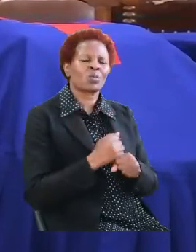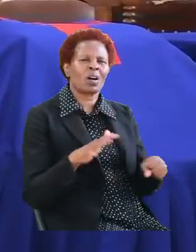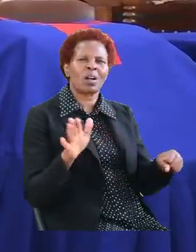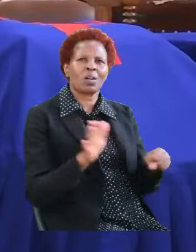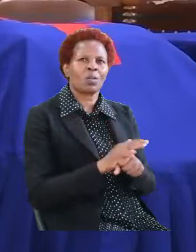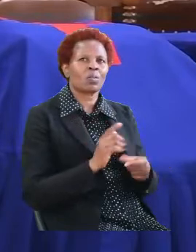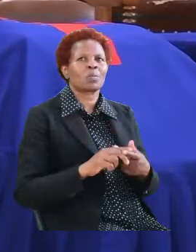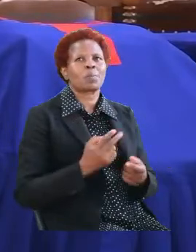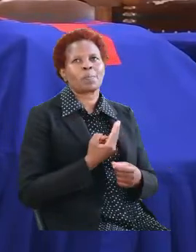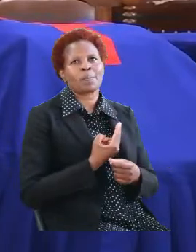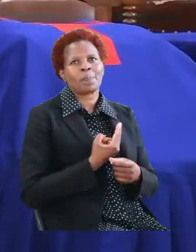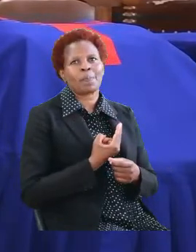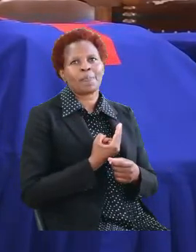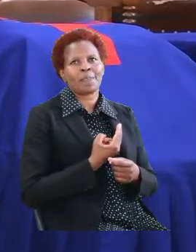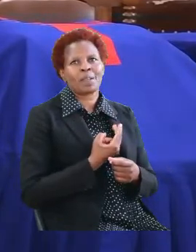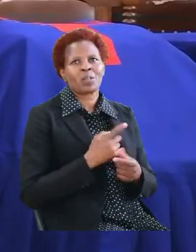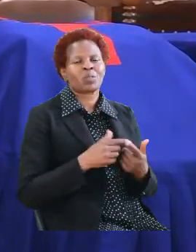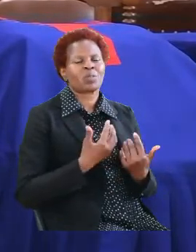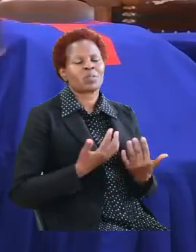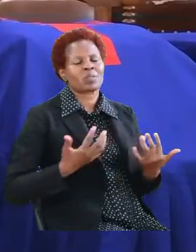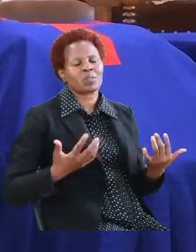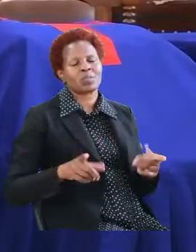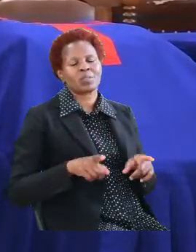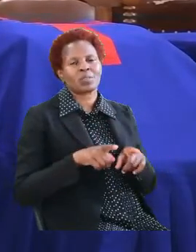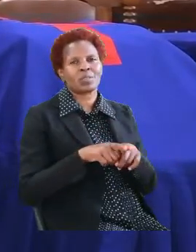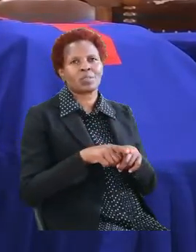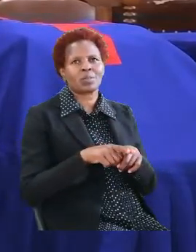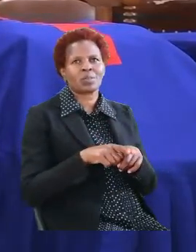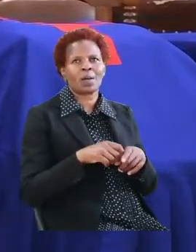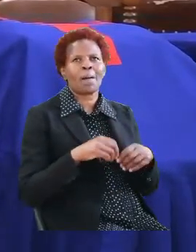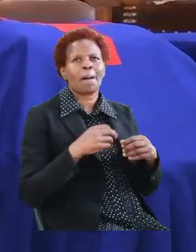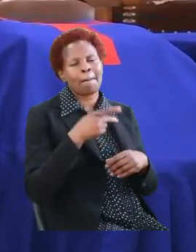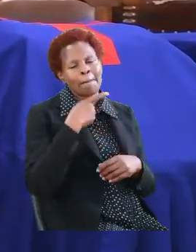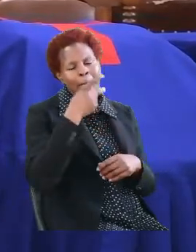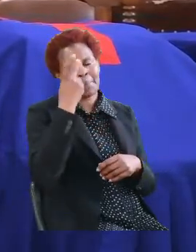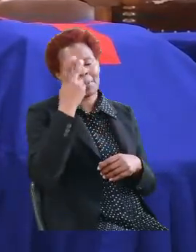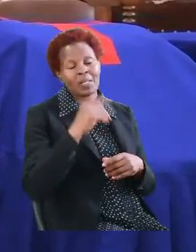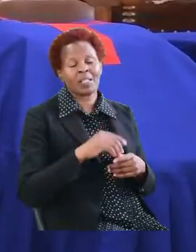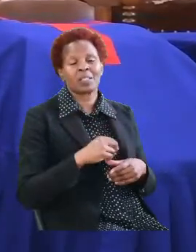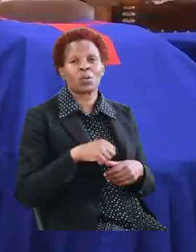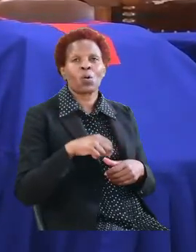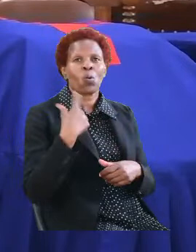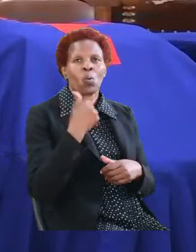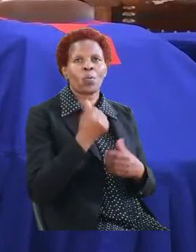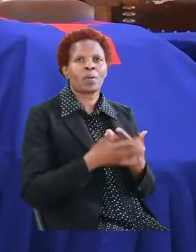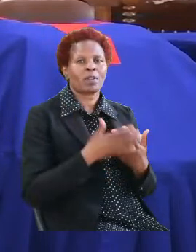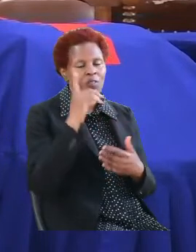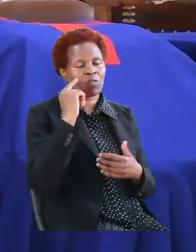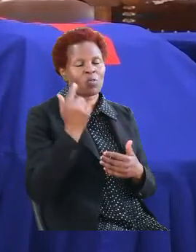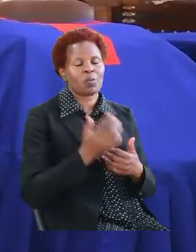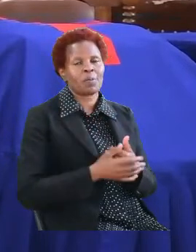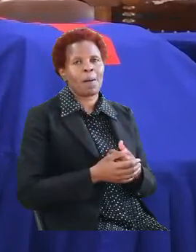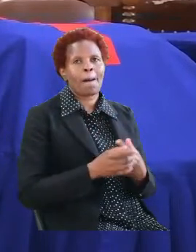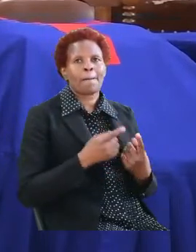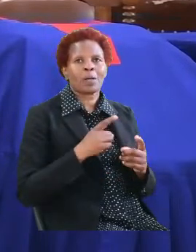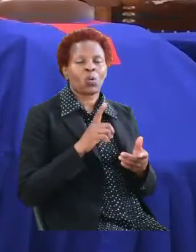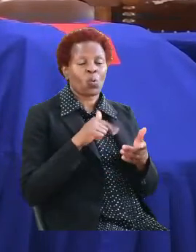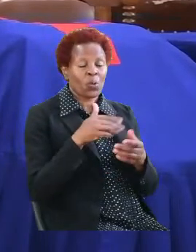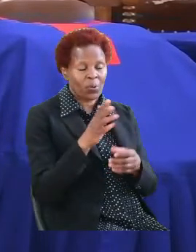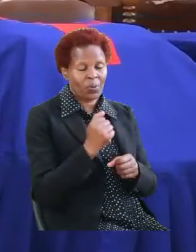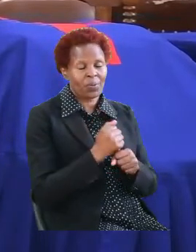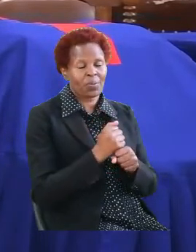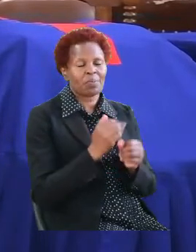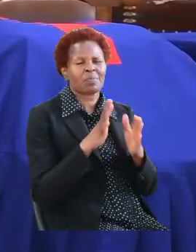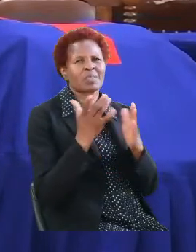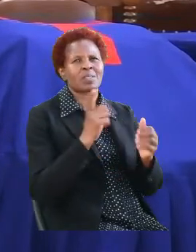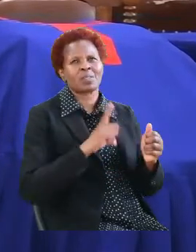to us and even to our children, to our parents, and to those that we care for. But what are we doing?